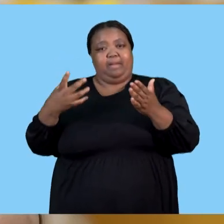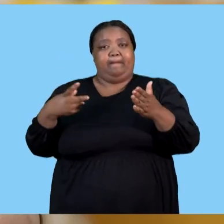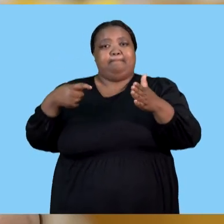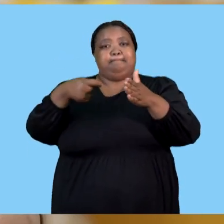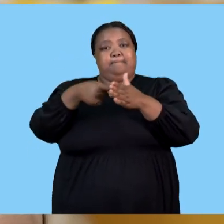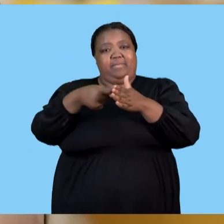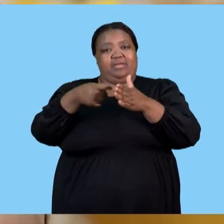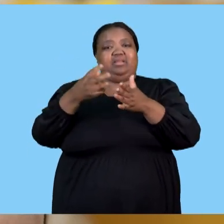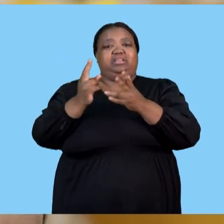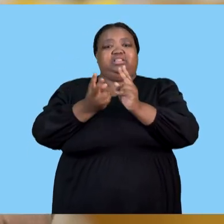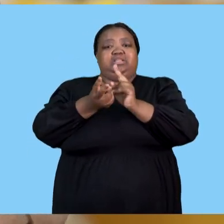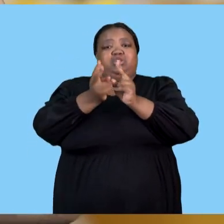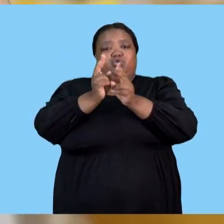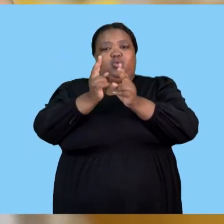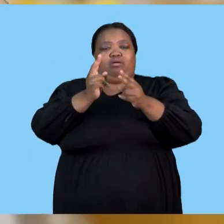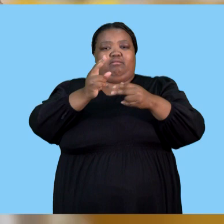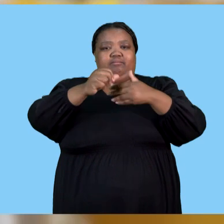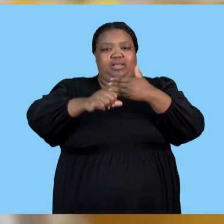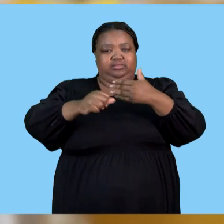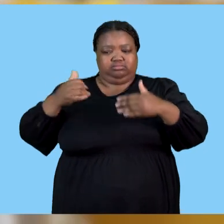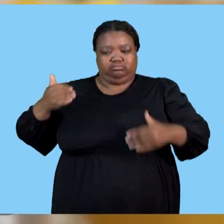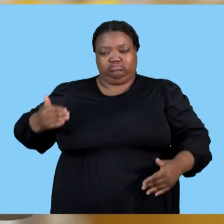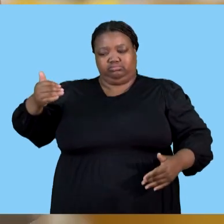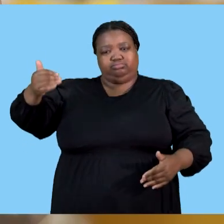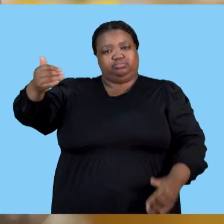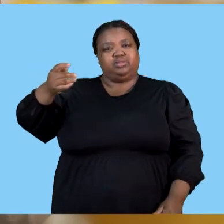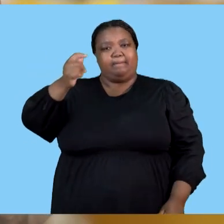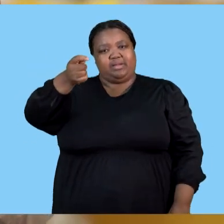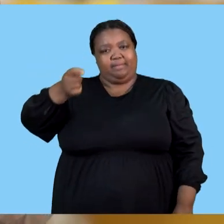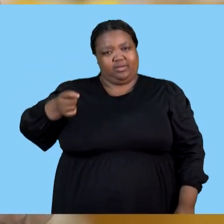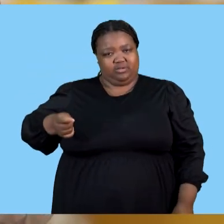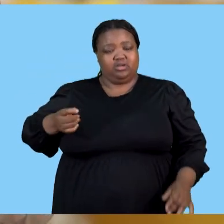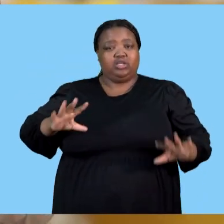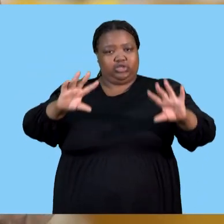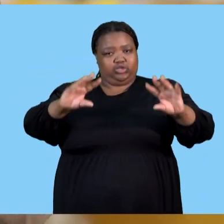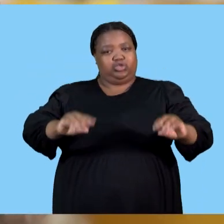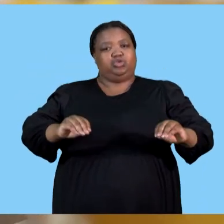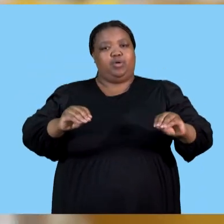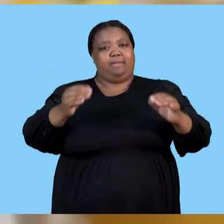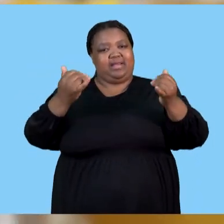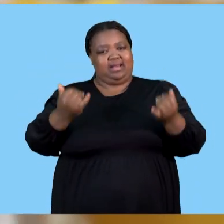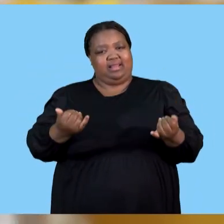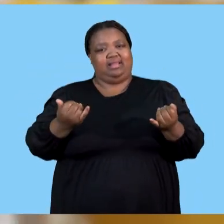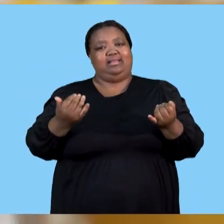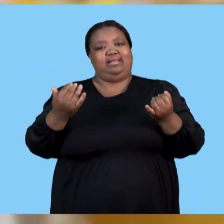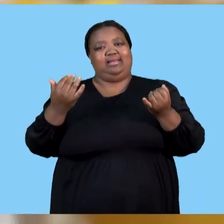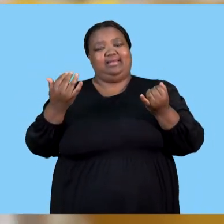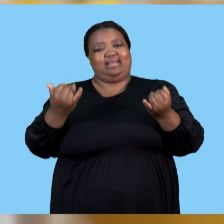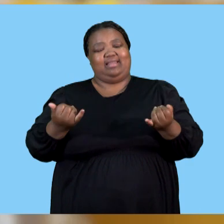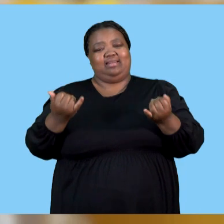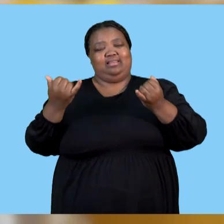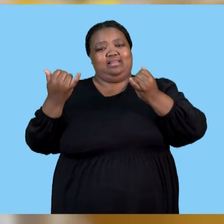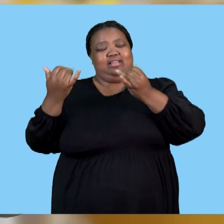liability and I'm going to pay that liability within the next 12 months, it will stop being